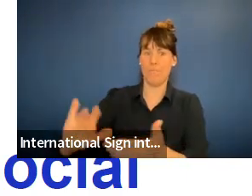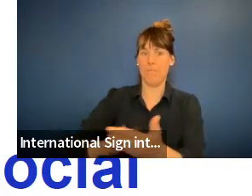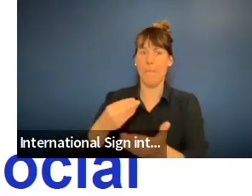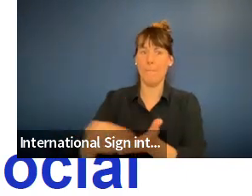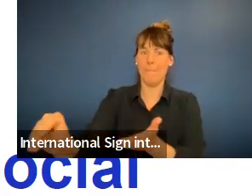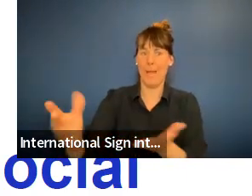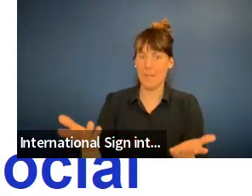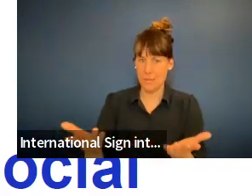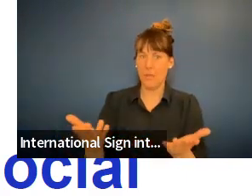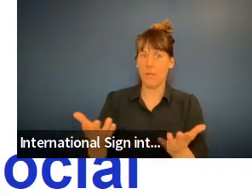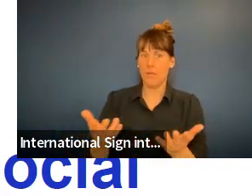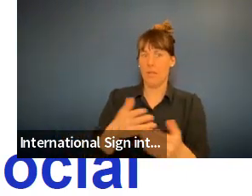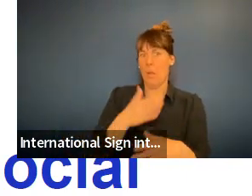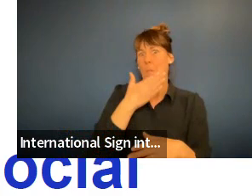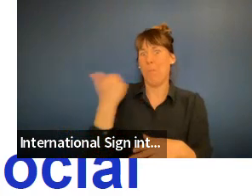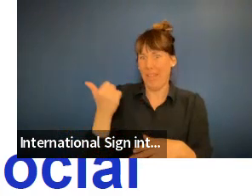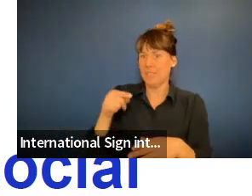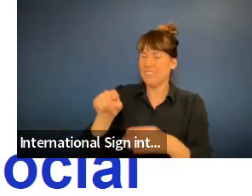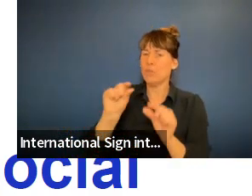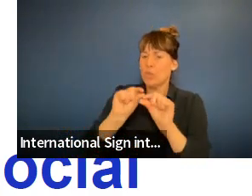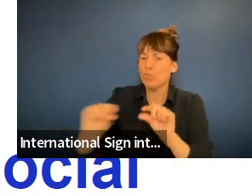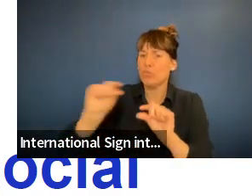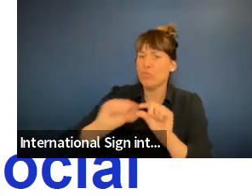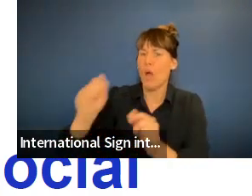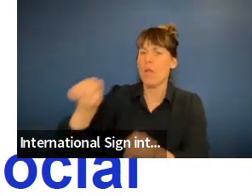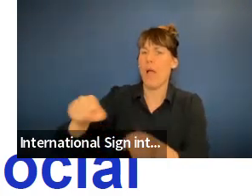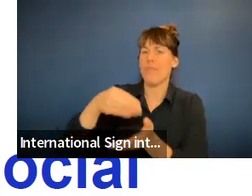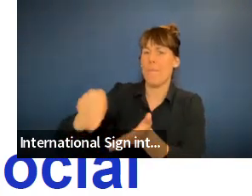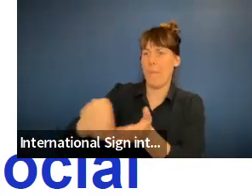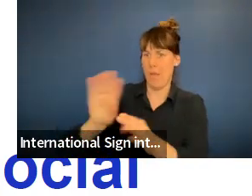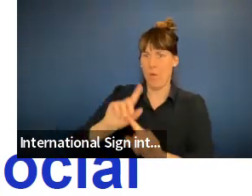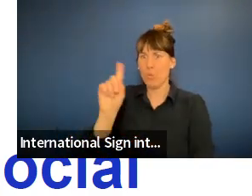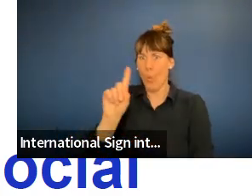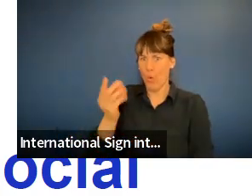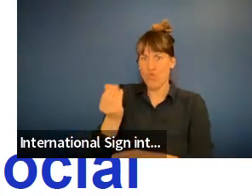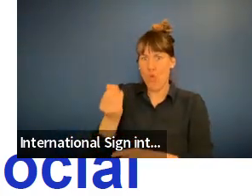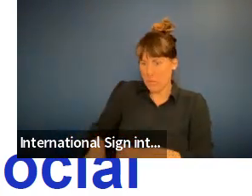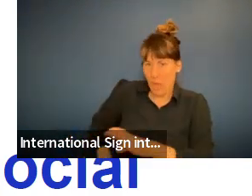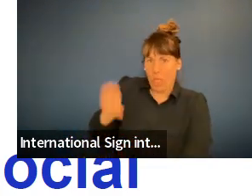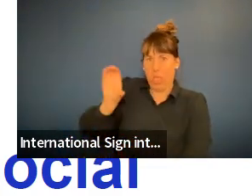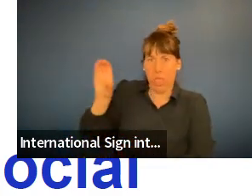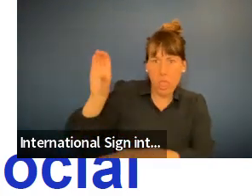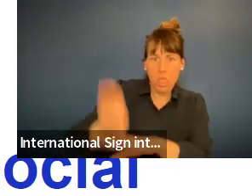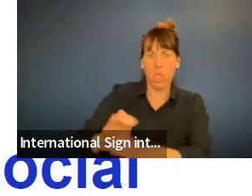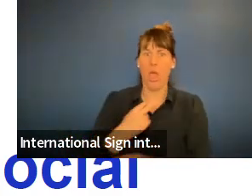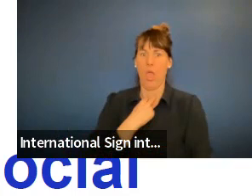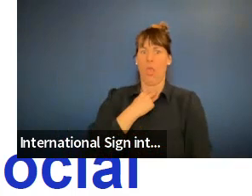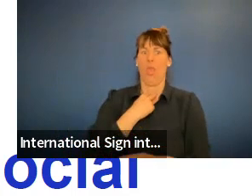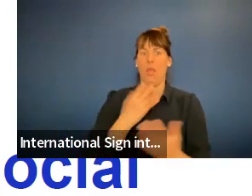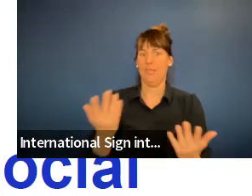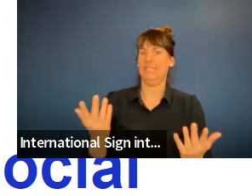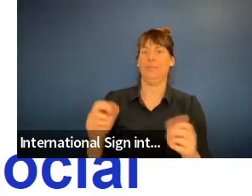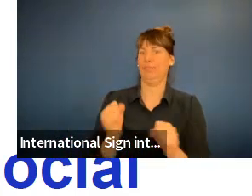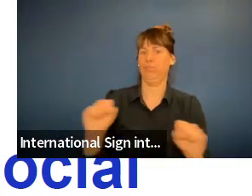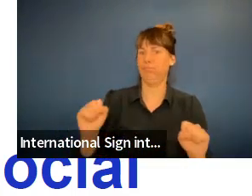on the co-payments and contributions. It's also important for countries to consider the eligibility criteria.